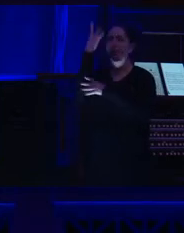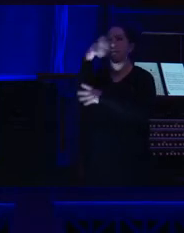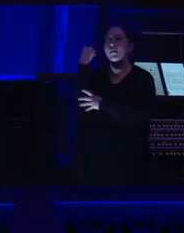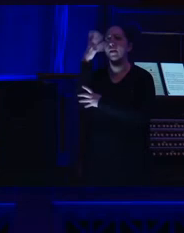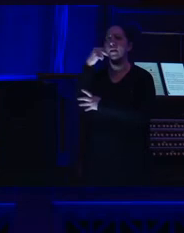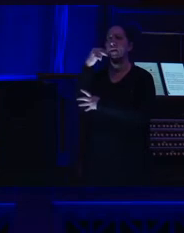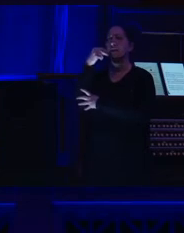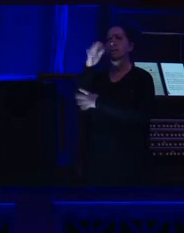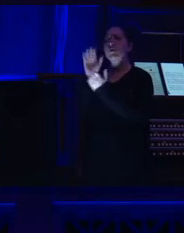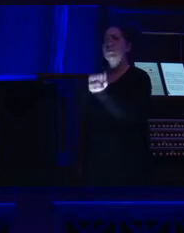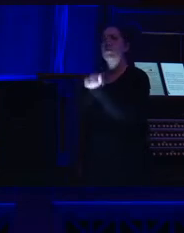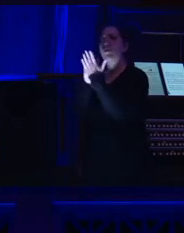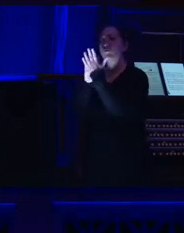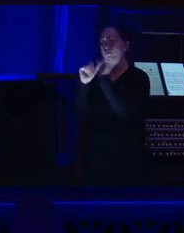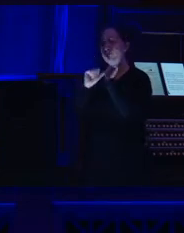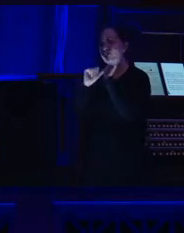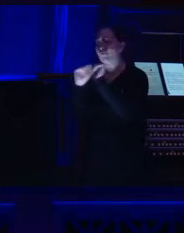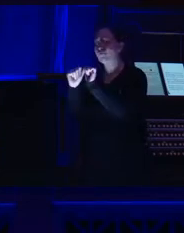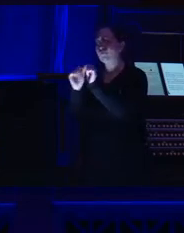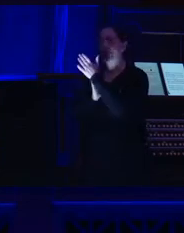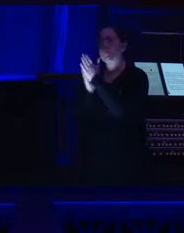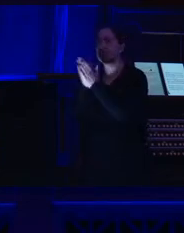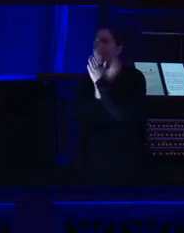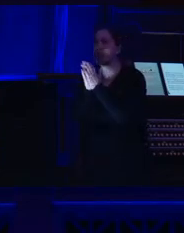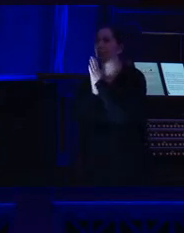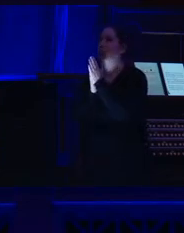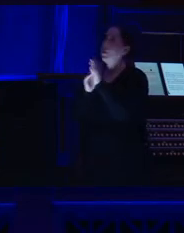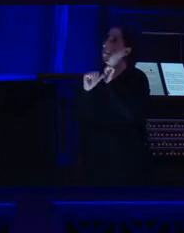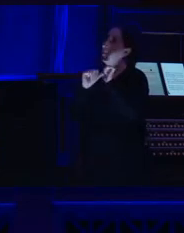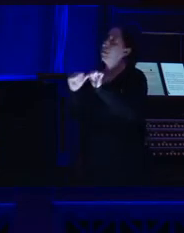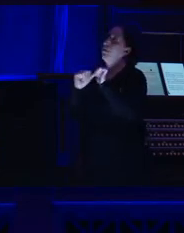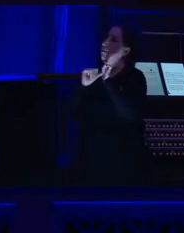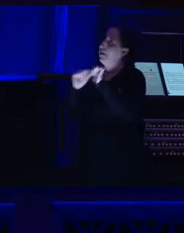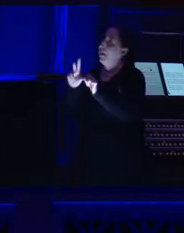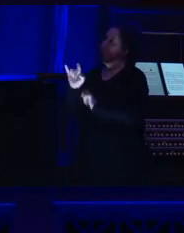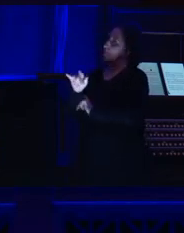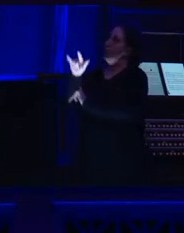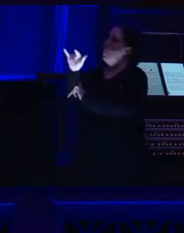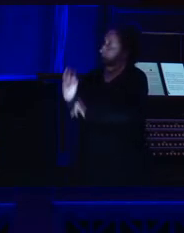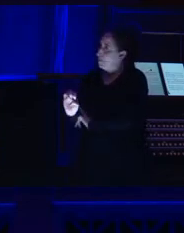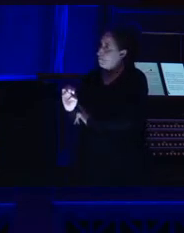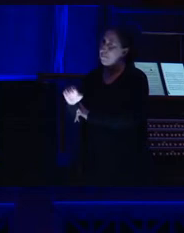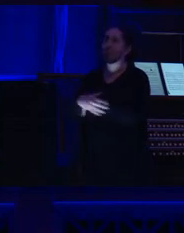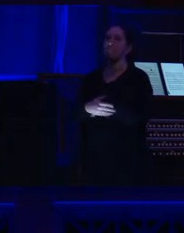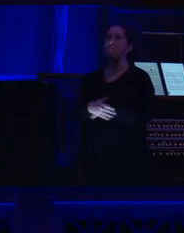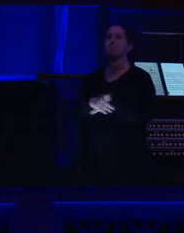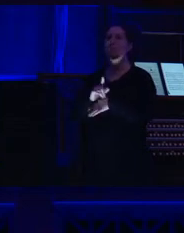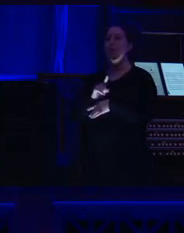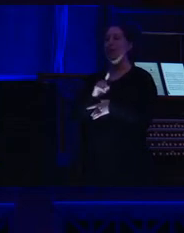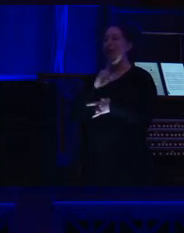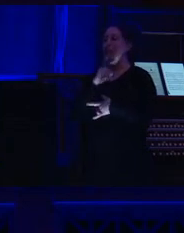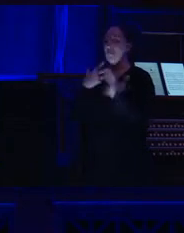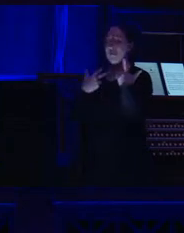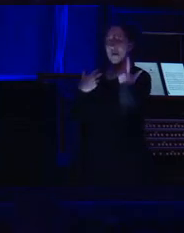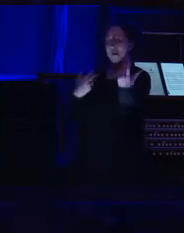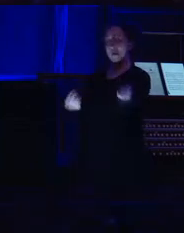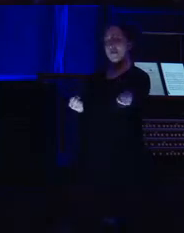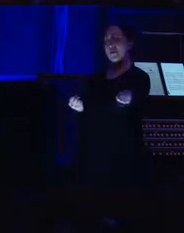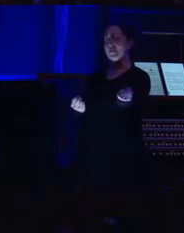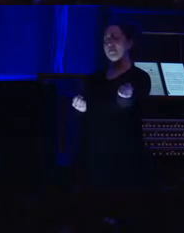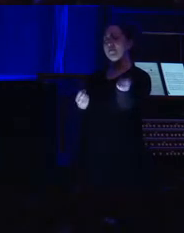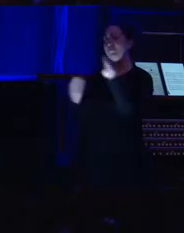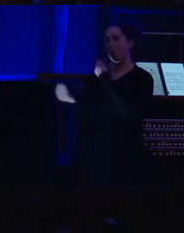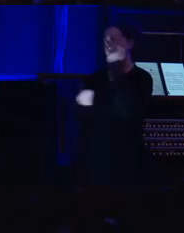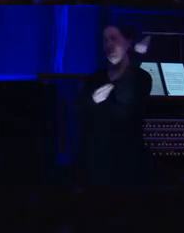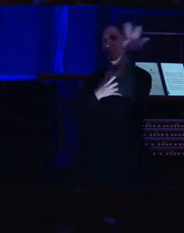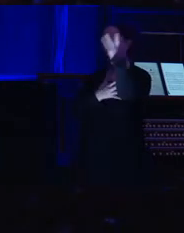relentless drive. Yes, relentless drive. I'm confident in saying that he is the